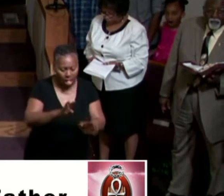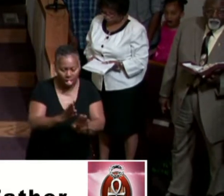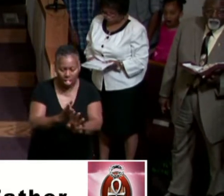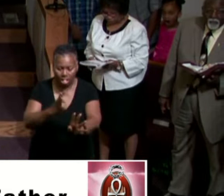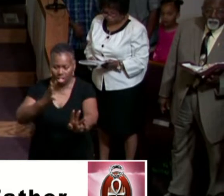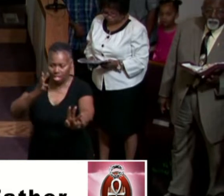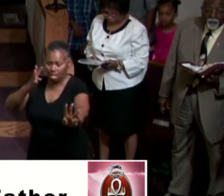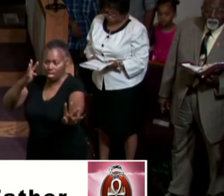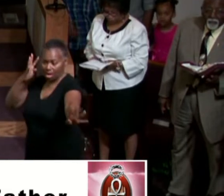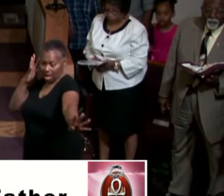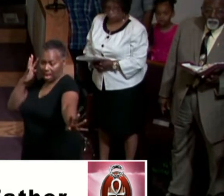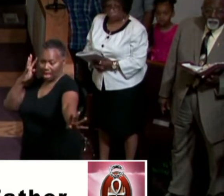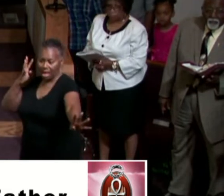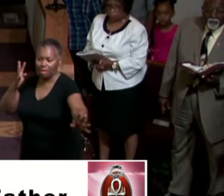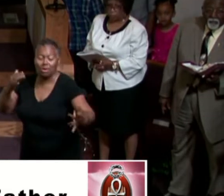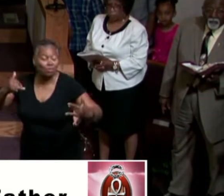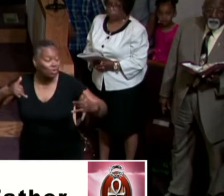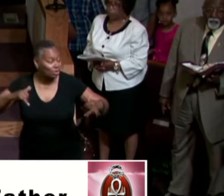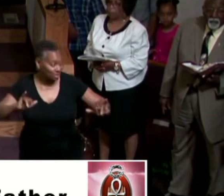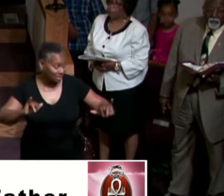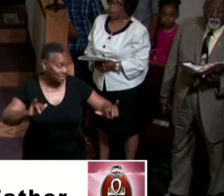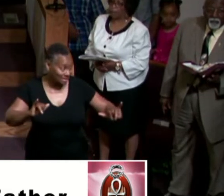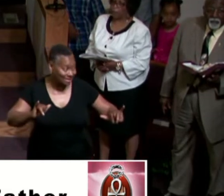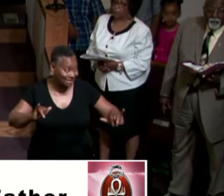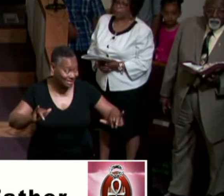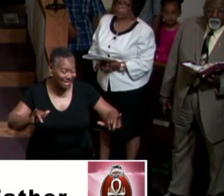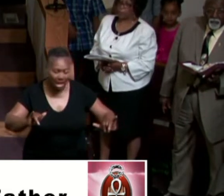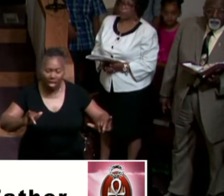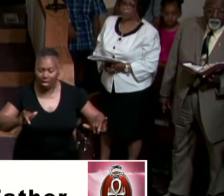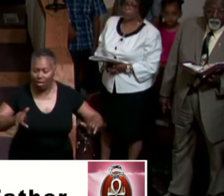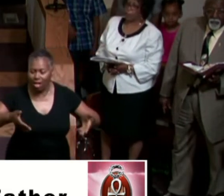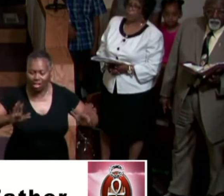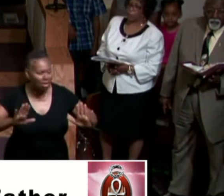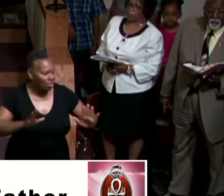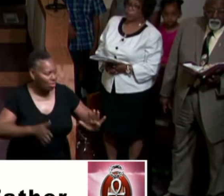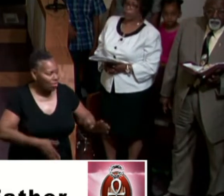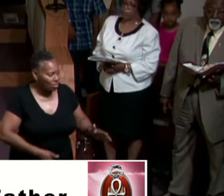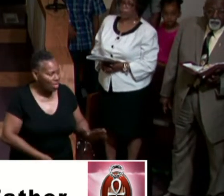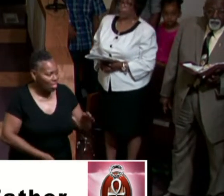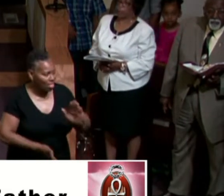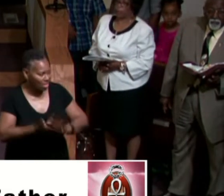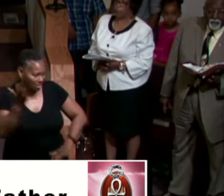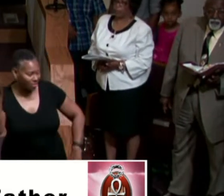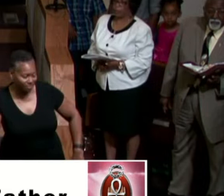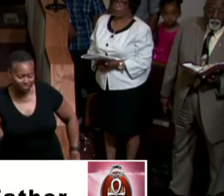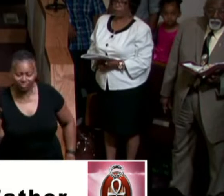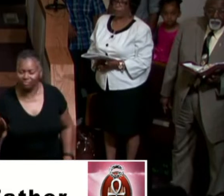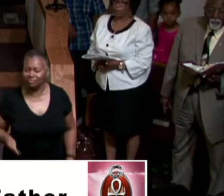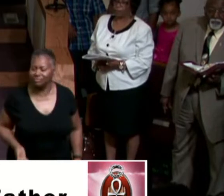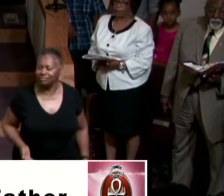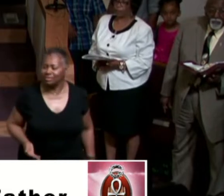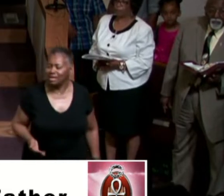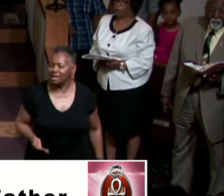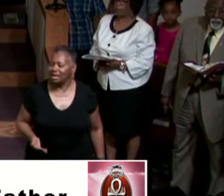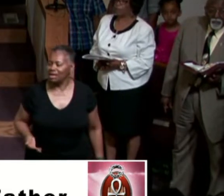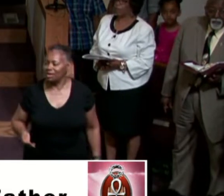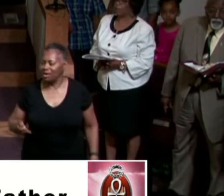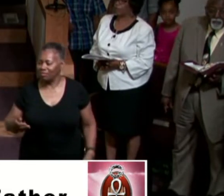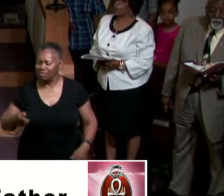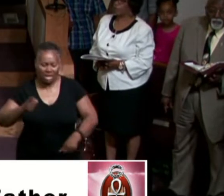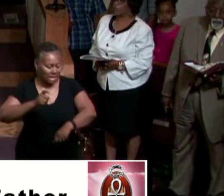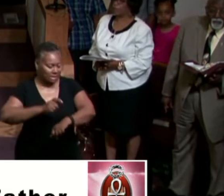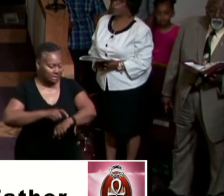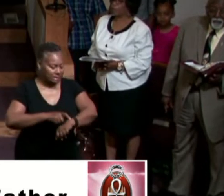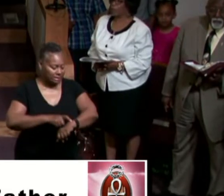but I'm still going to get you out of here in good time. Amen. Amen. You got a lot of time to go before